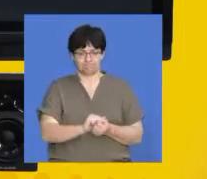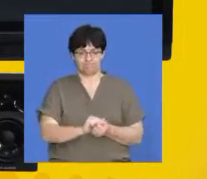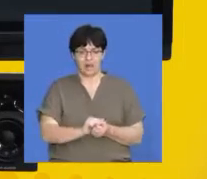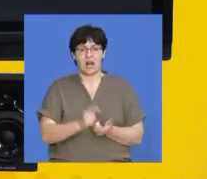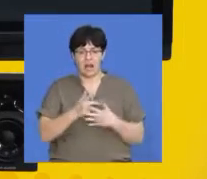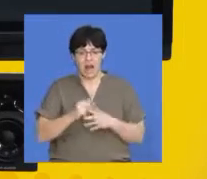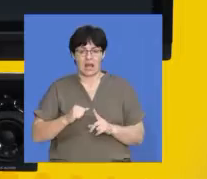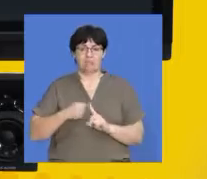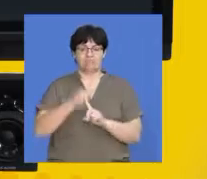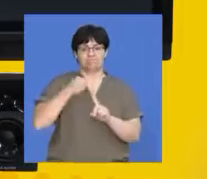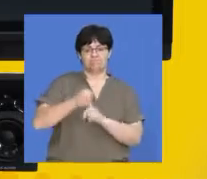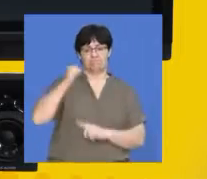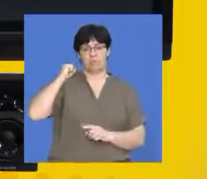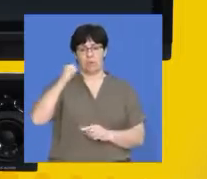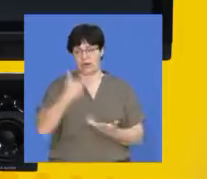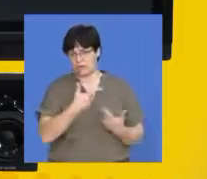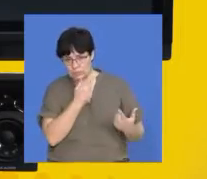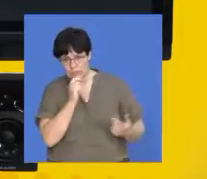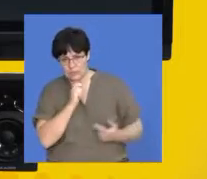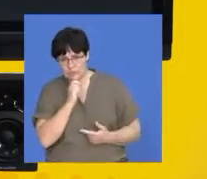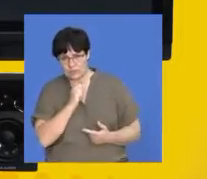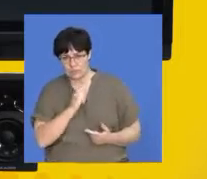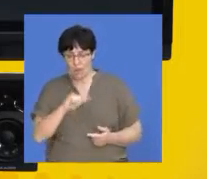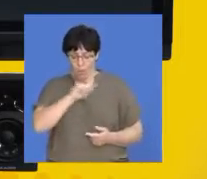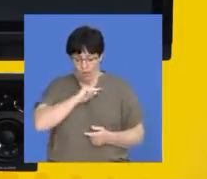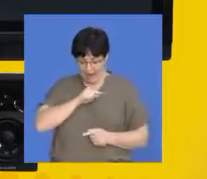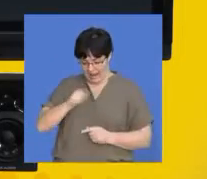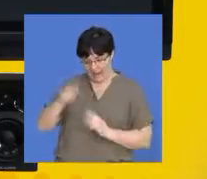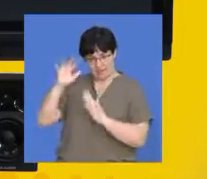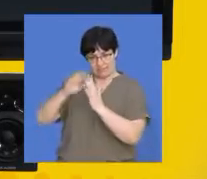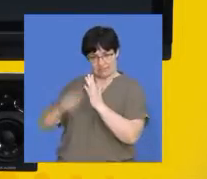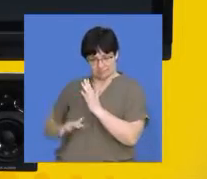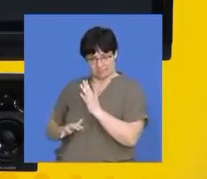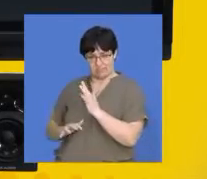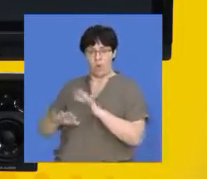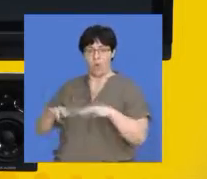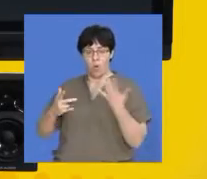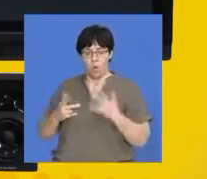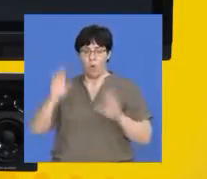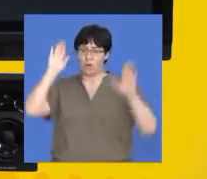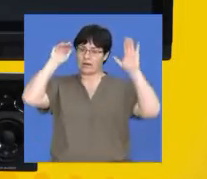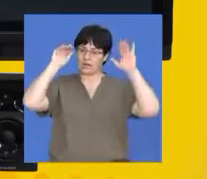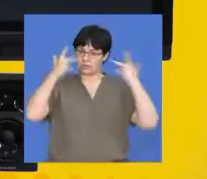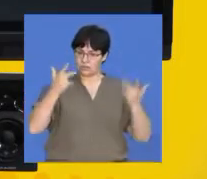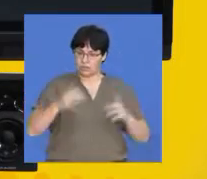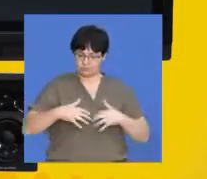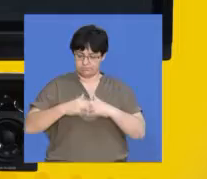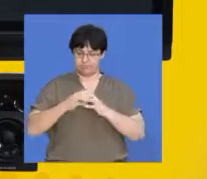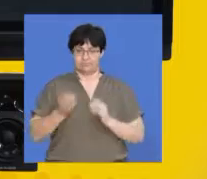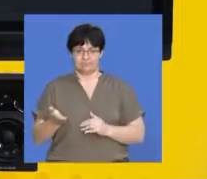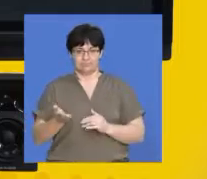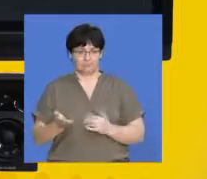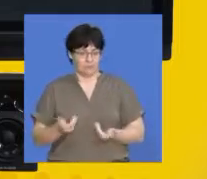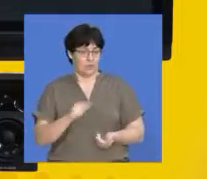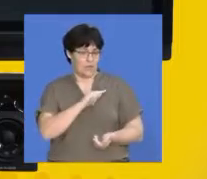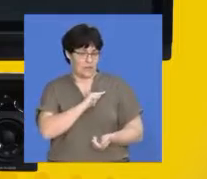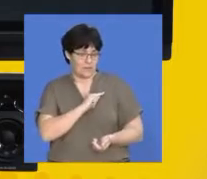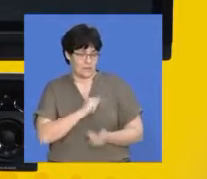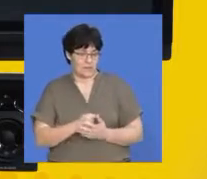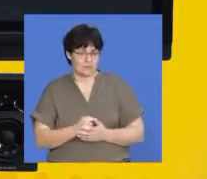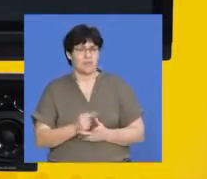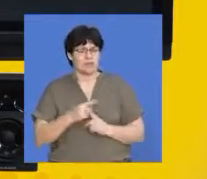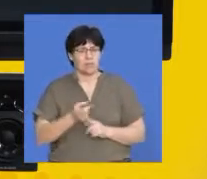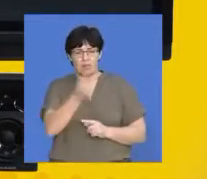of propaganda that is being used as to why that speech or that cartoon was made. So that will help